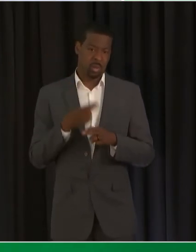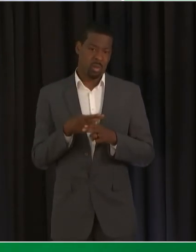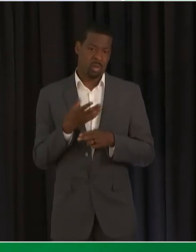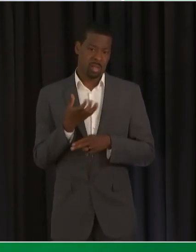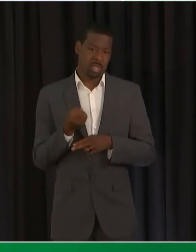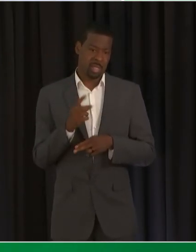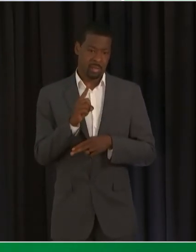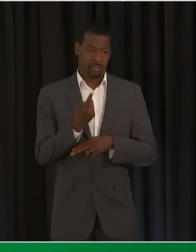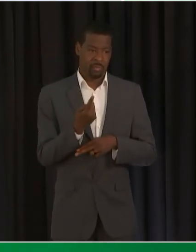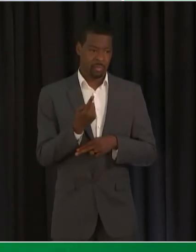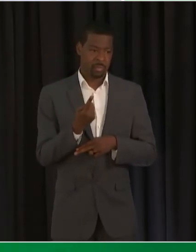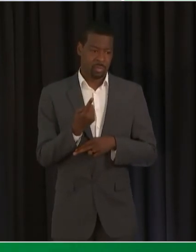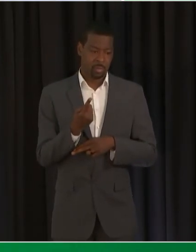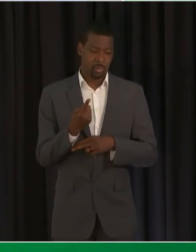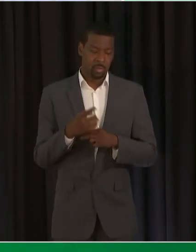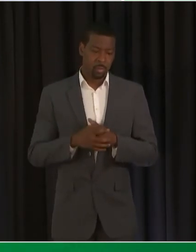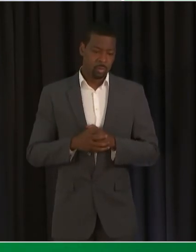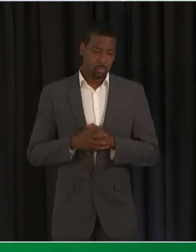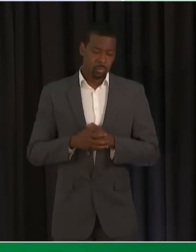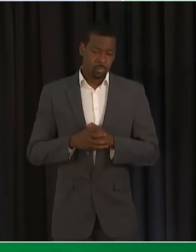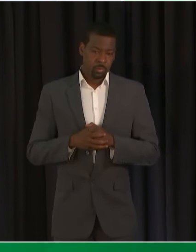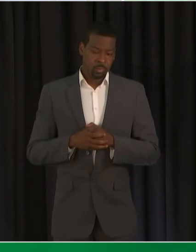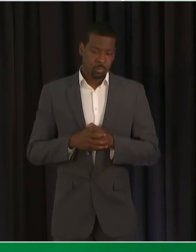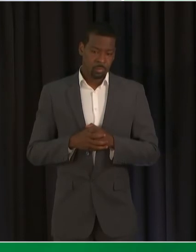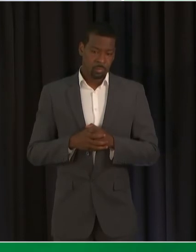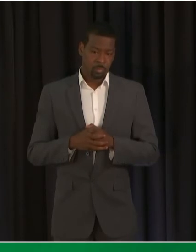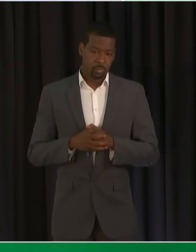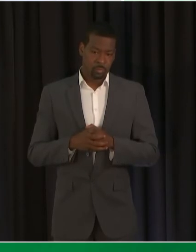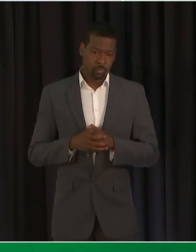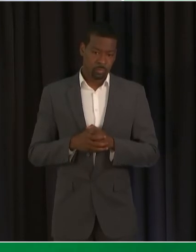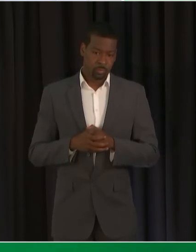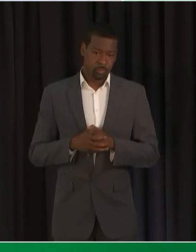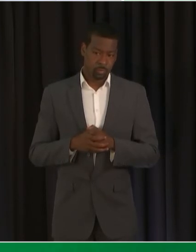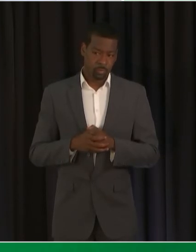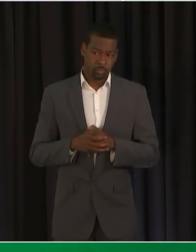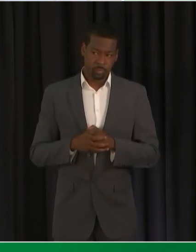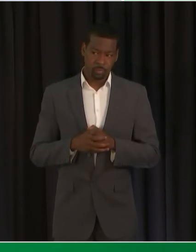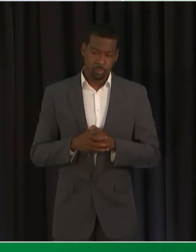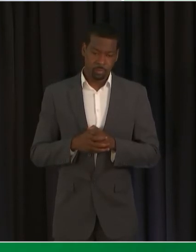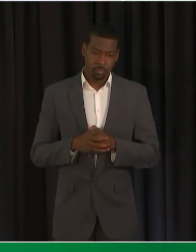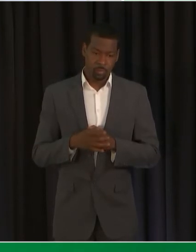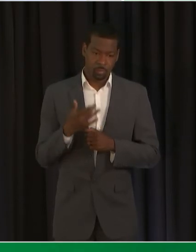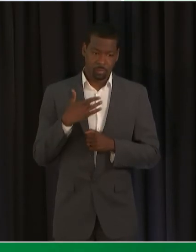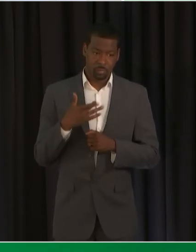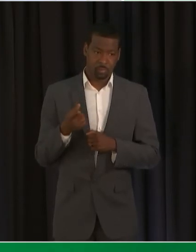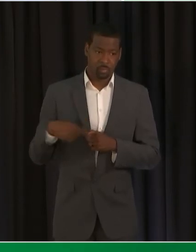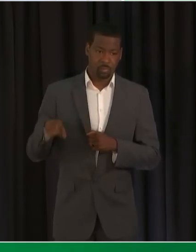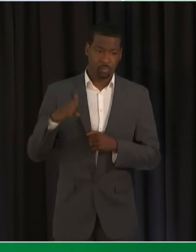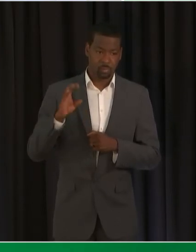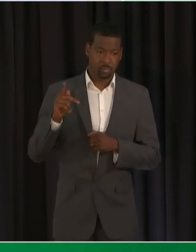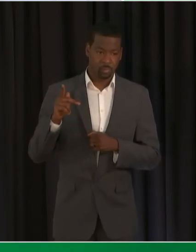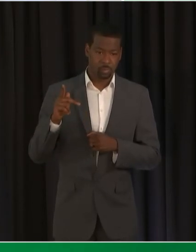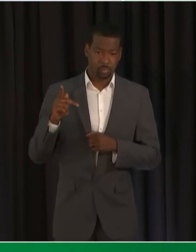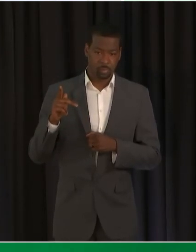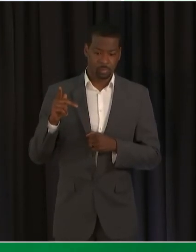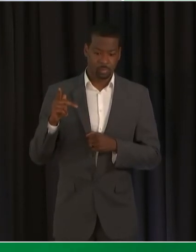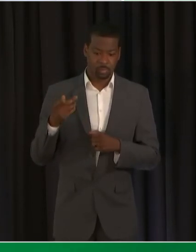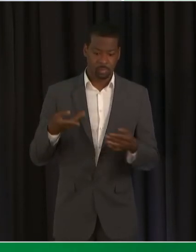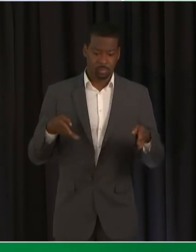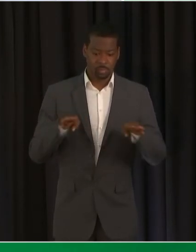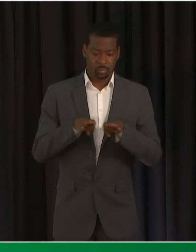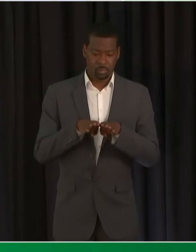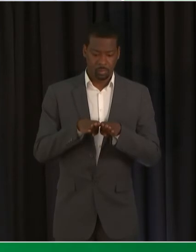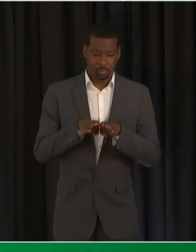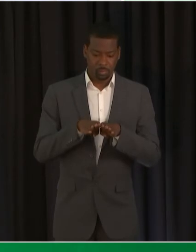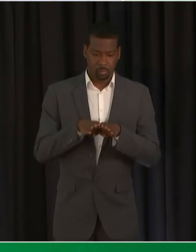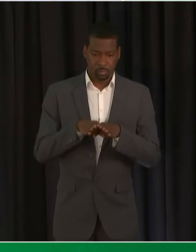get the first draw. The other thing is, most of the banks, unfortunately, have